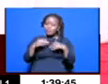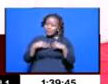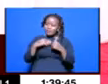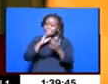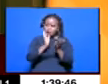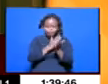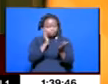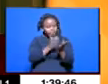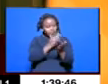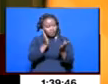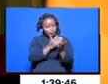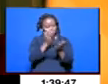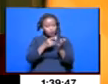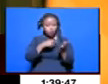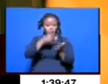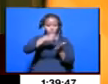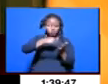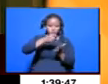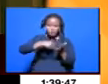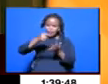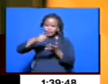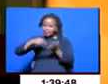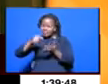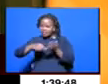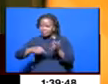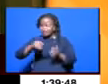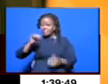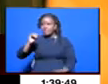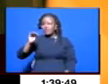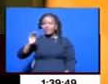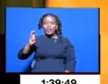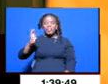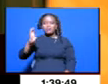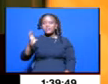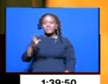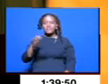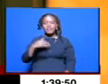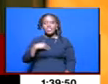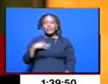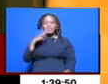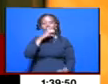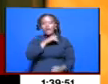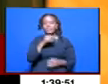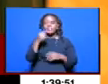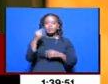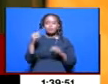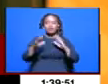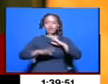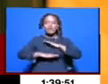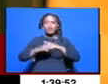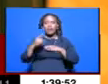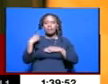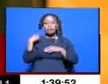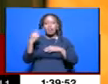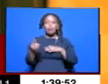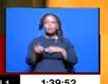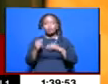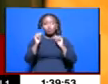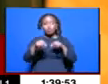signatures, the IEBC lacked the requisite quorum to be able to constitutionally